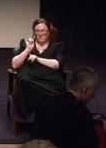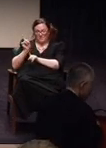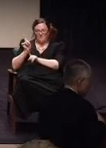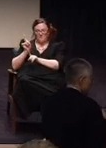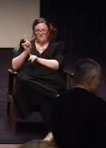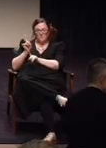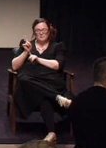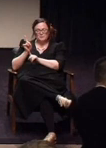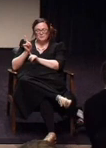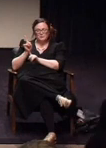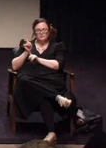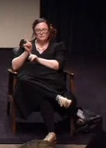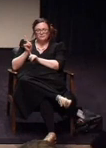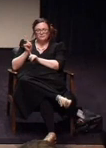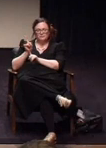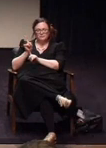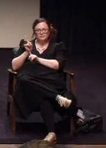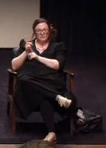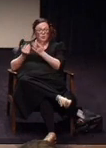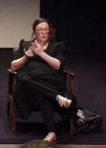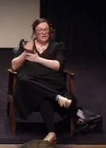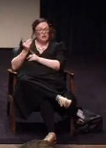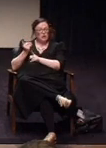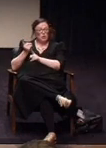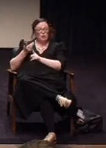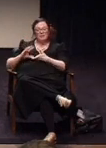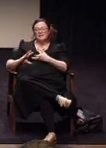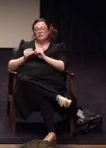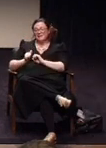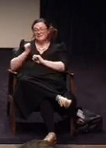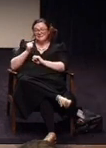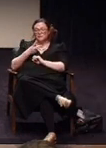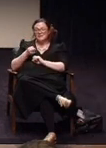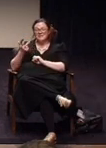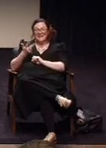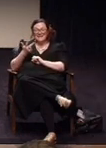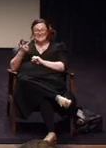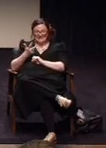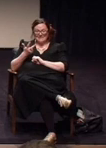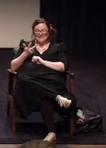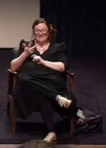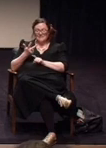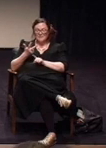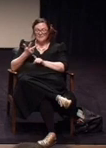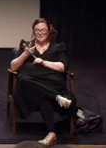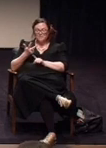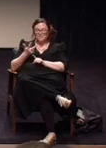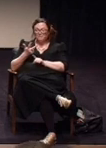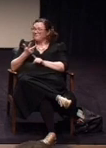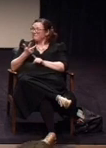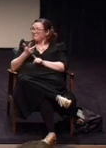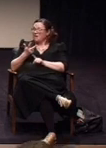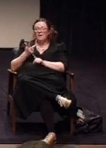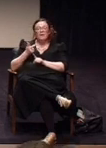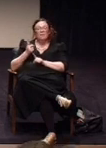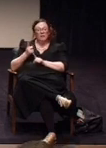We implemented, developed it in 2018. It was introduced in